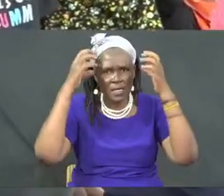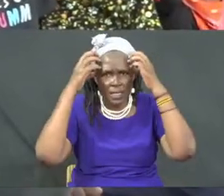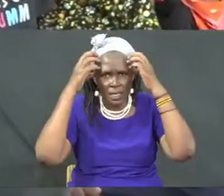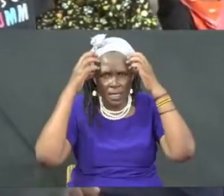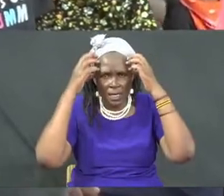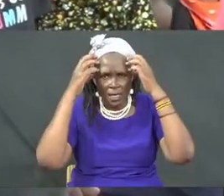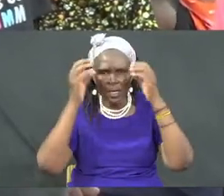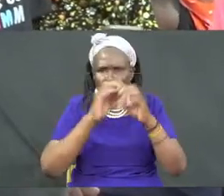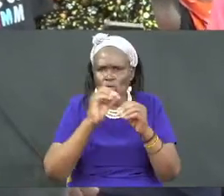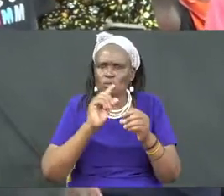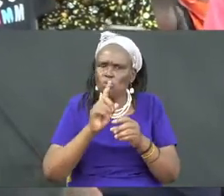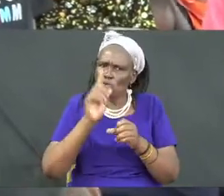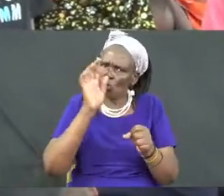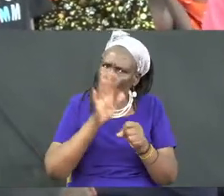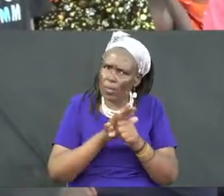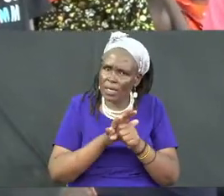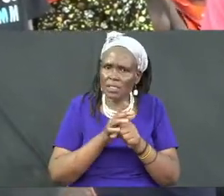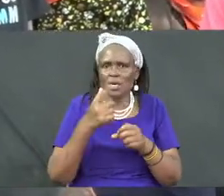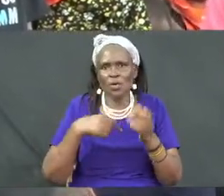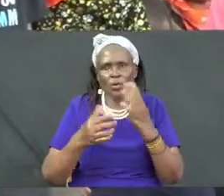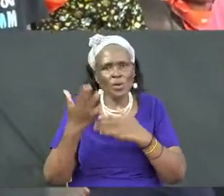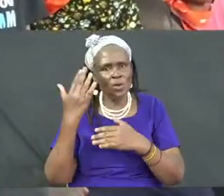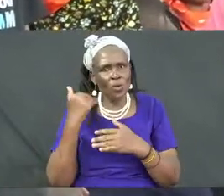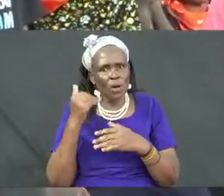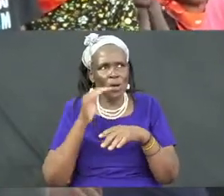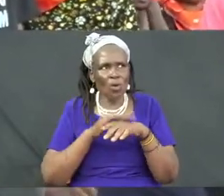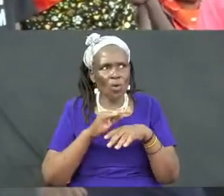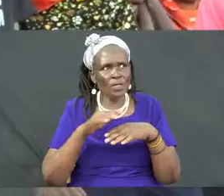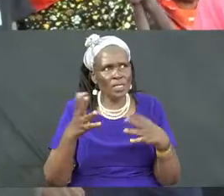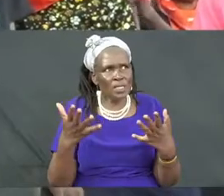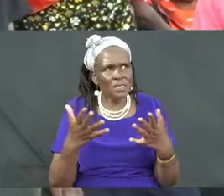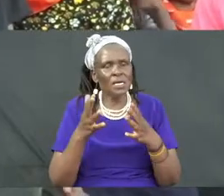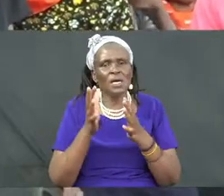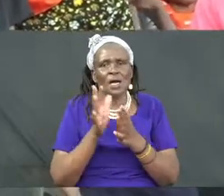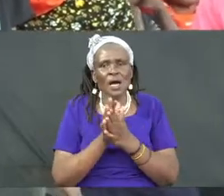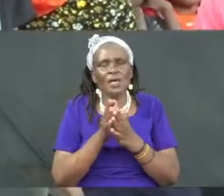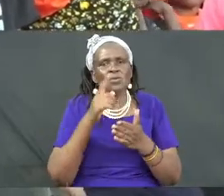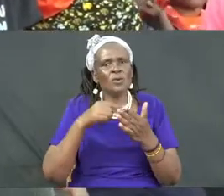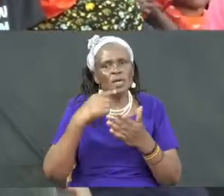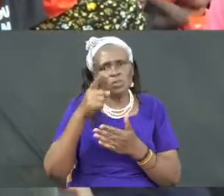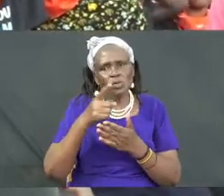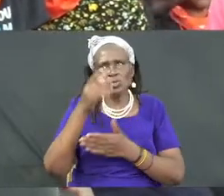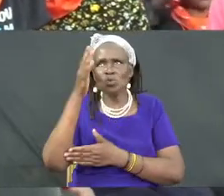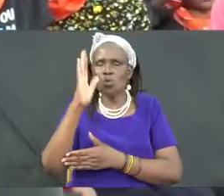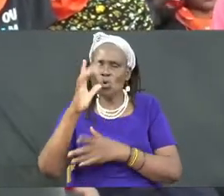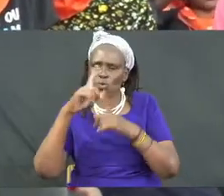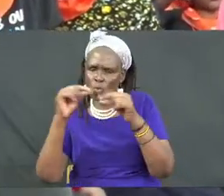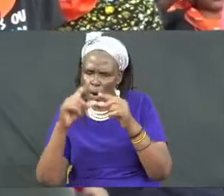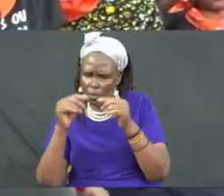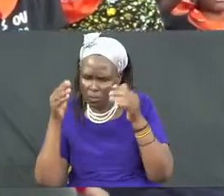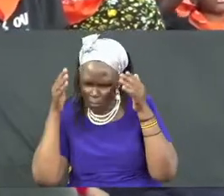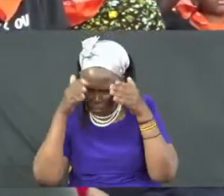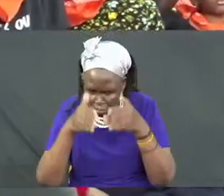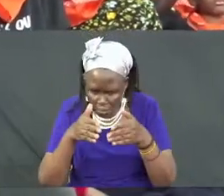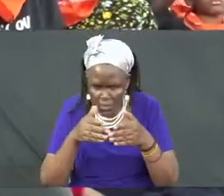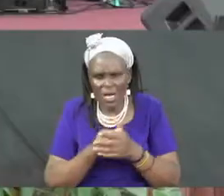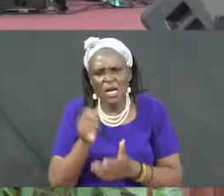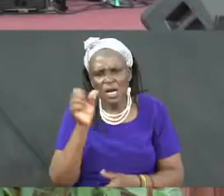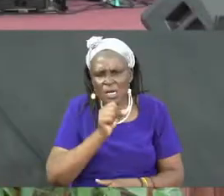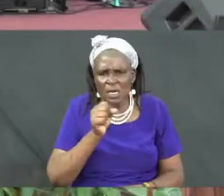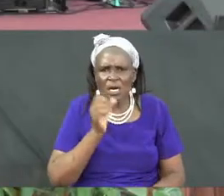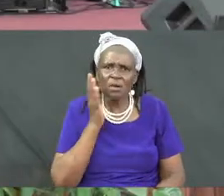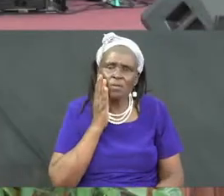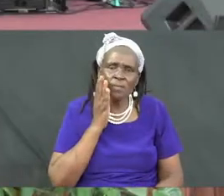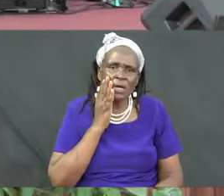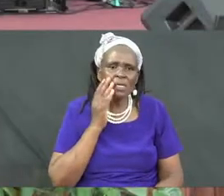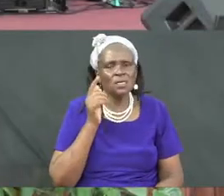so much. Beware of influencers who water down God's word. Grandma, Celeste just